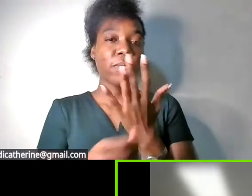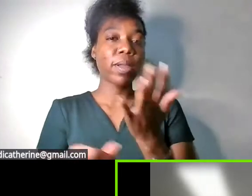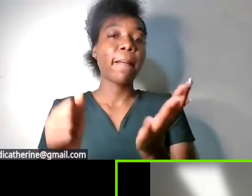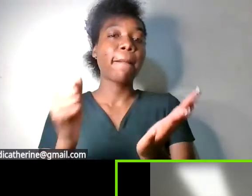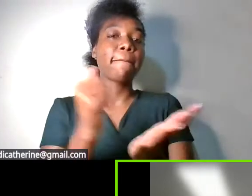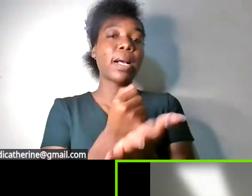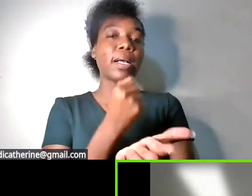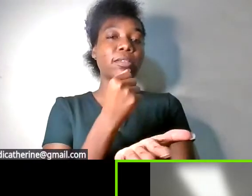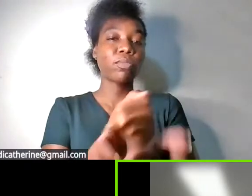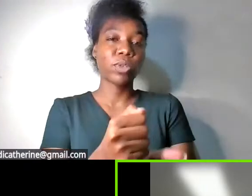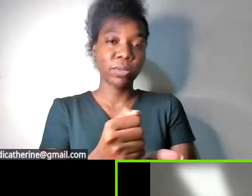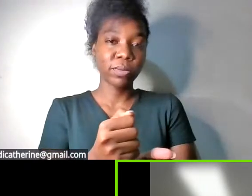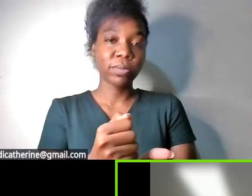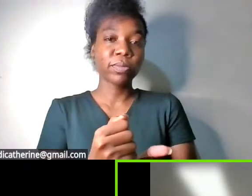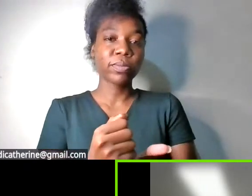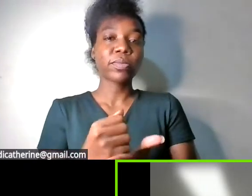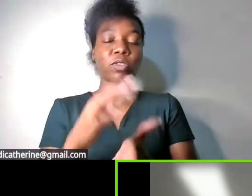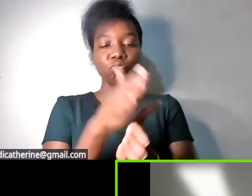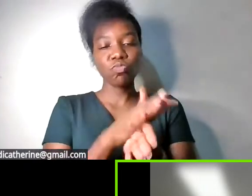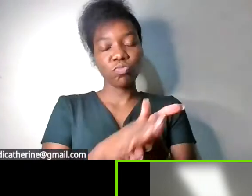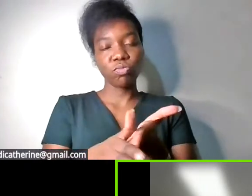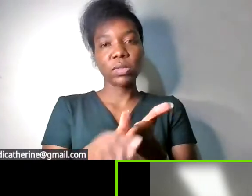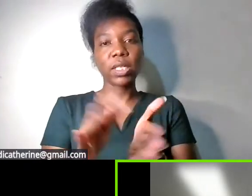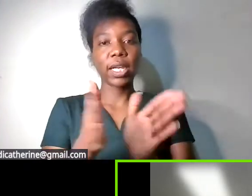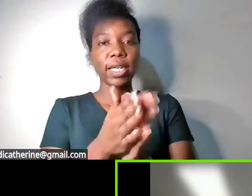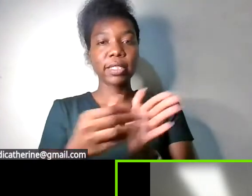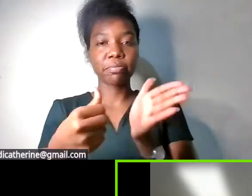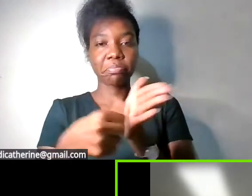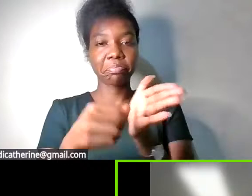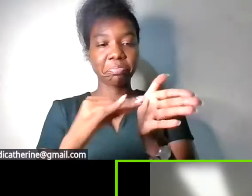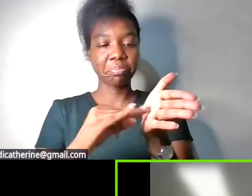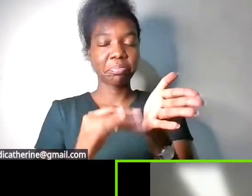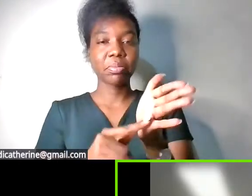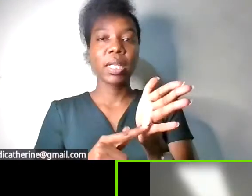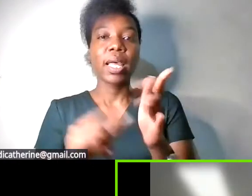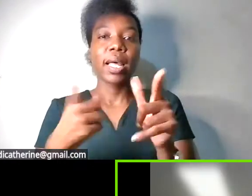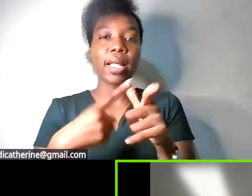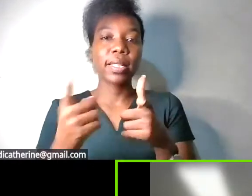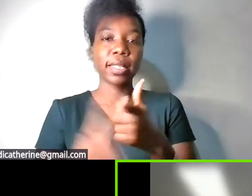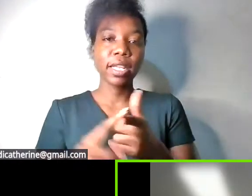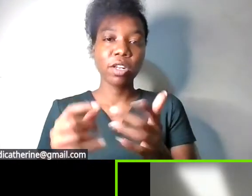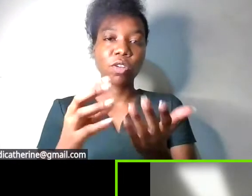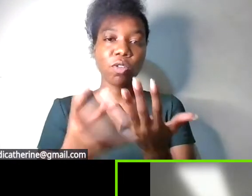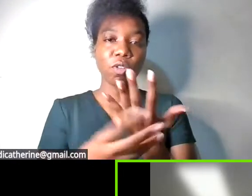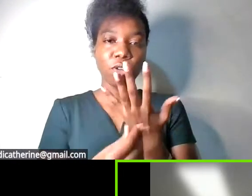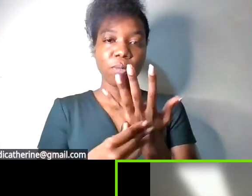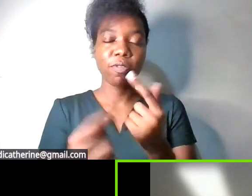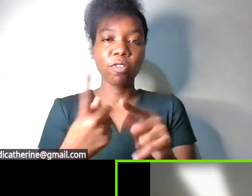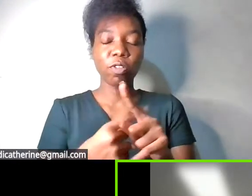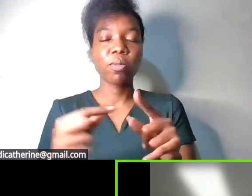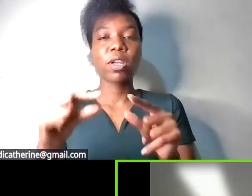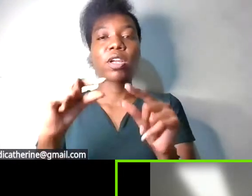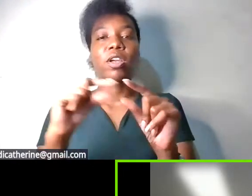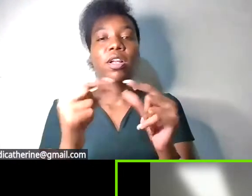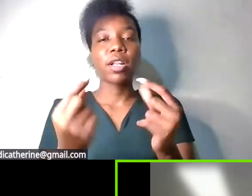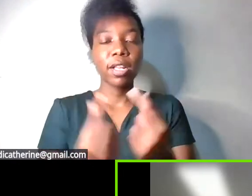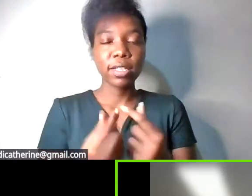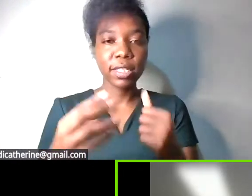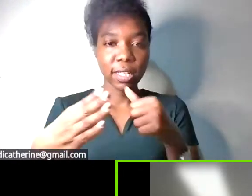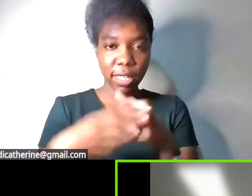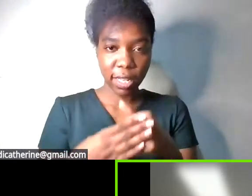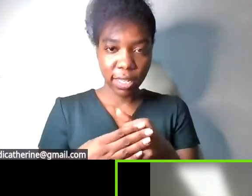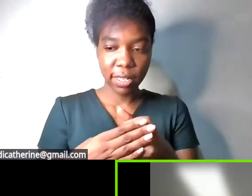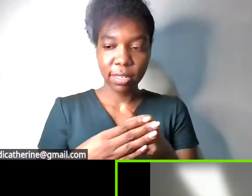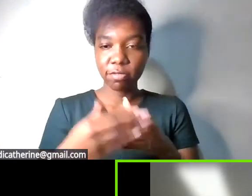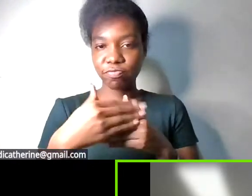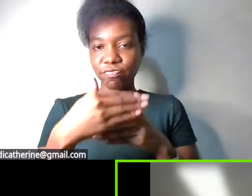your information and your biometrics, along with a copy of their transcript from grade 9 moving forward. So whatever grade they've completed,